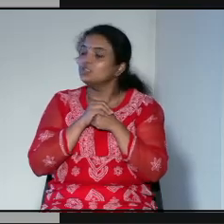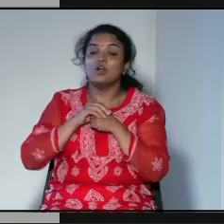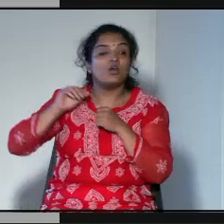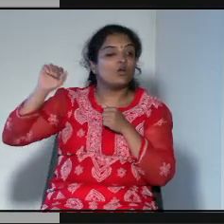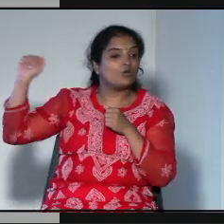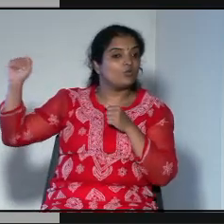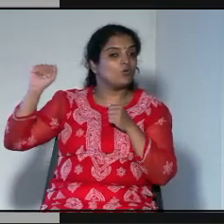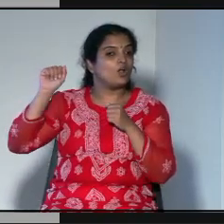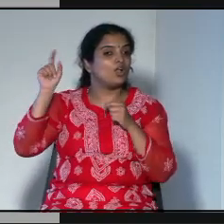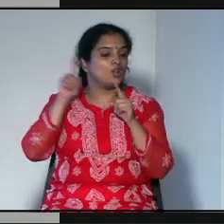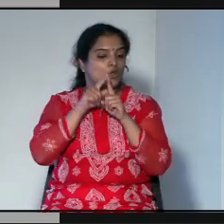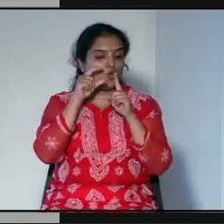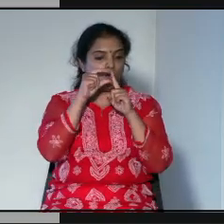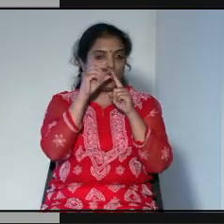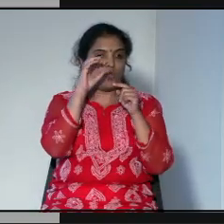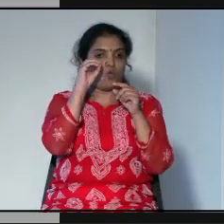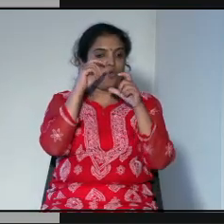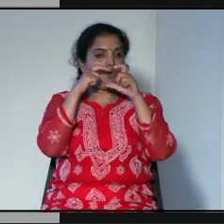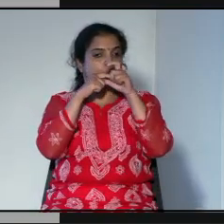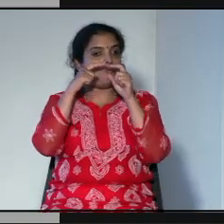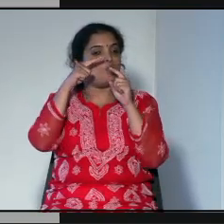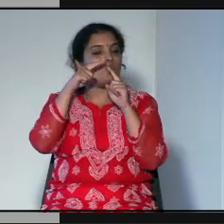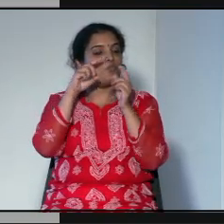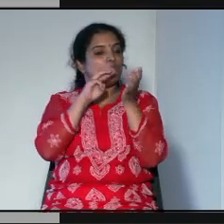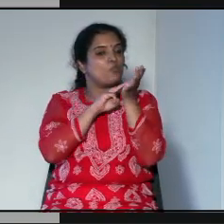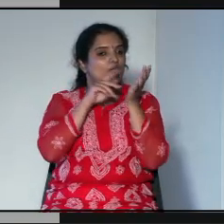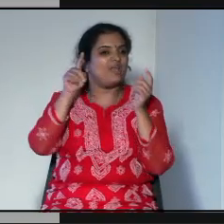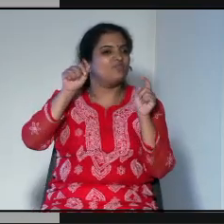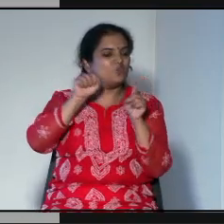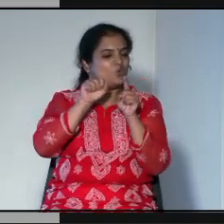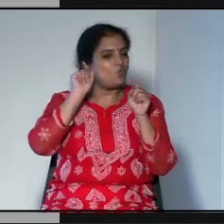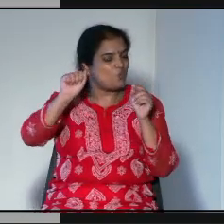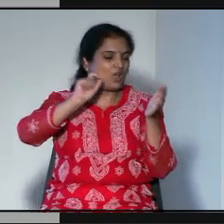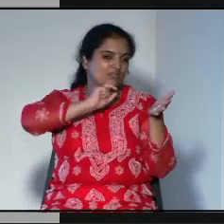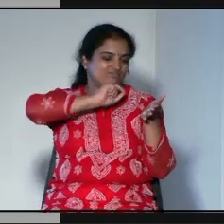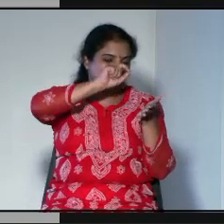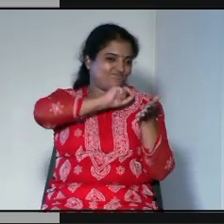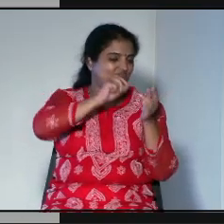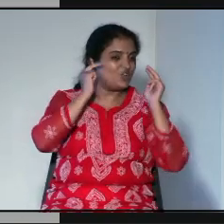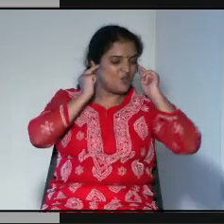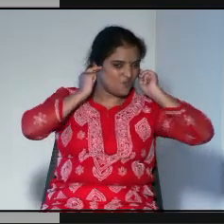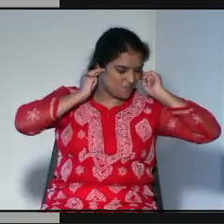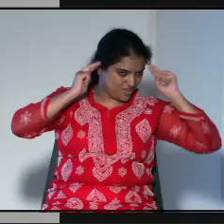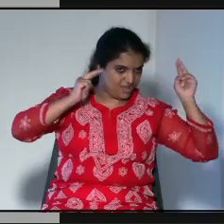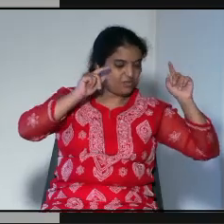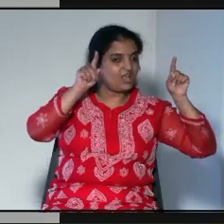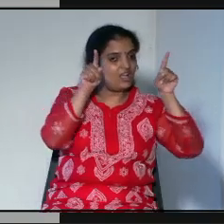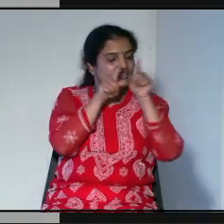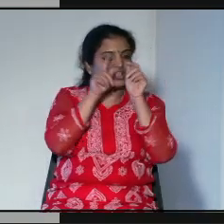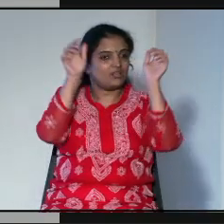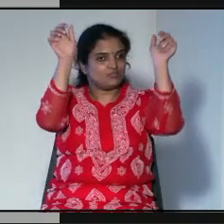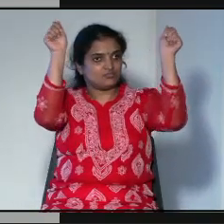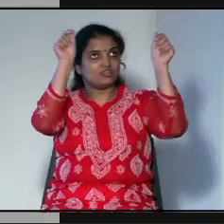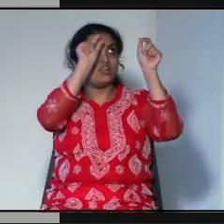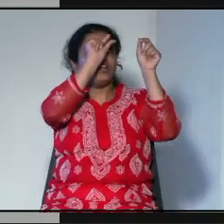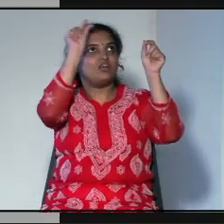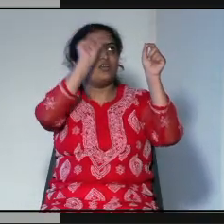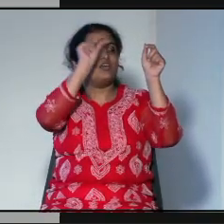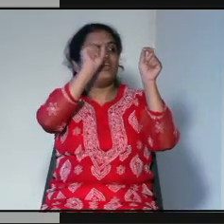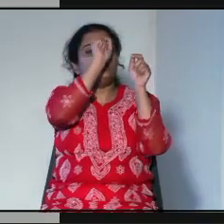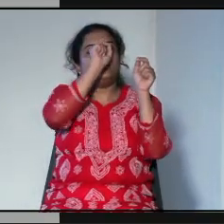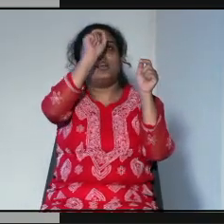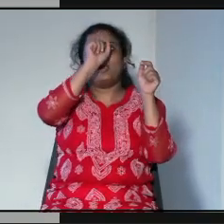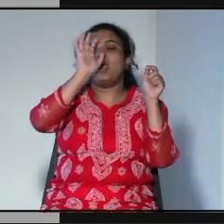the wondrous world. And you actually see her bringing calligraphy in a big way into her work. The enigmatic persona